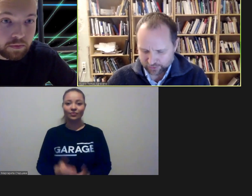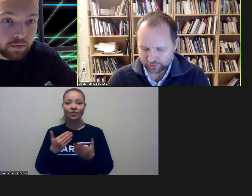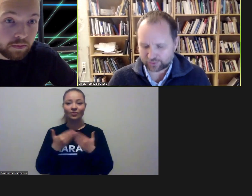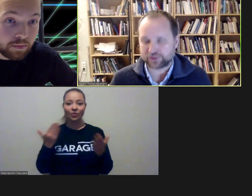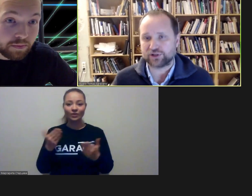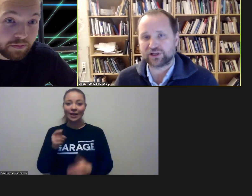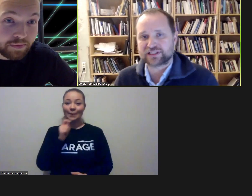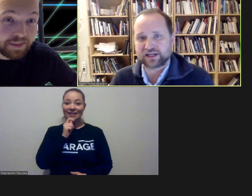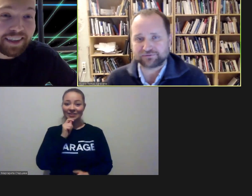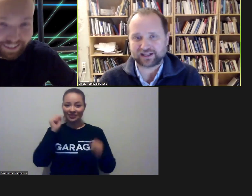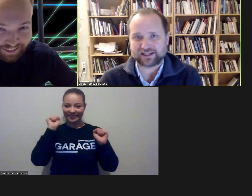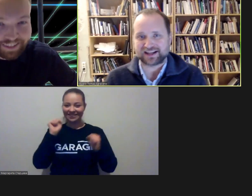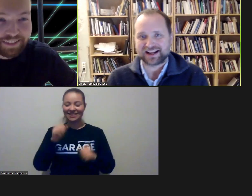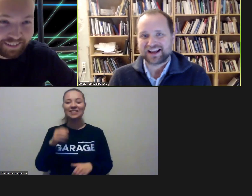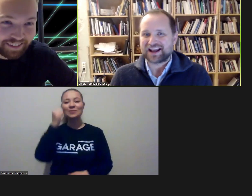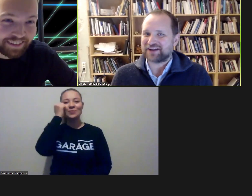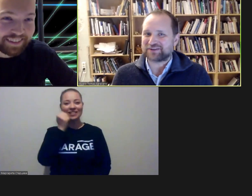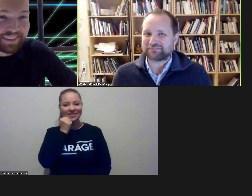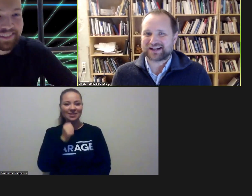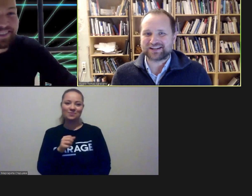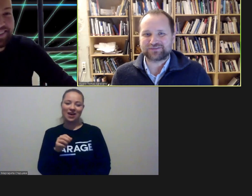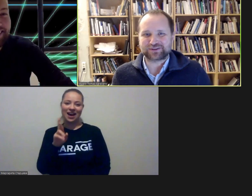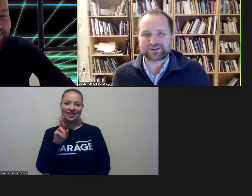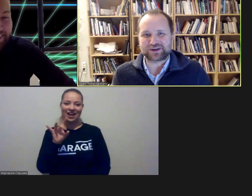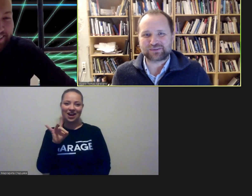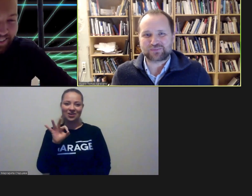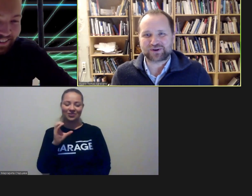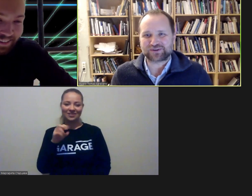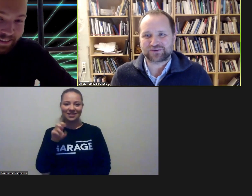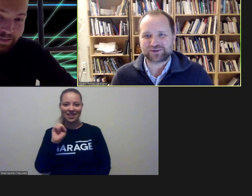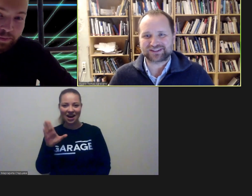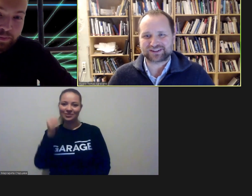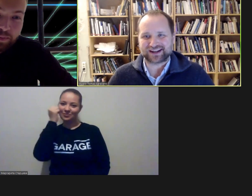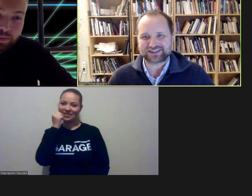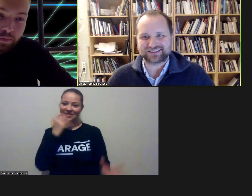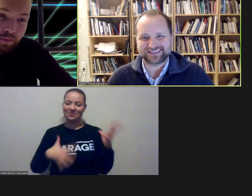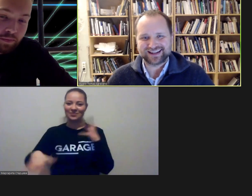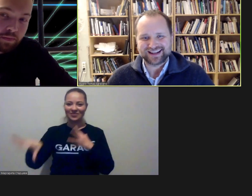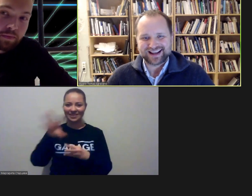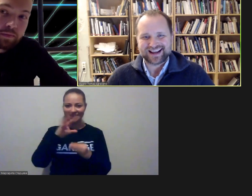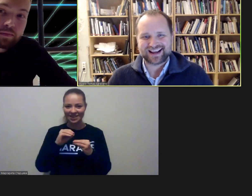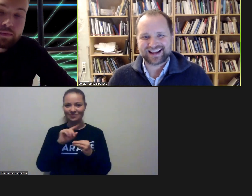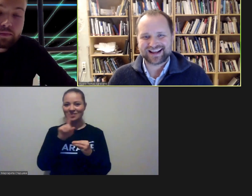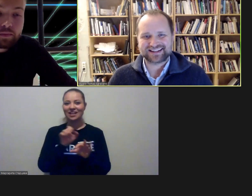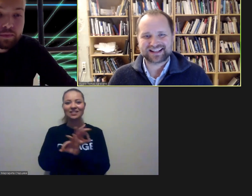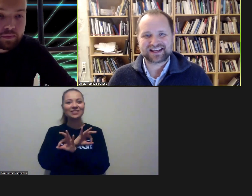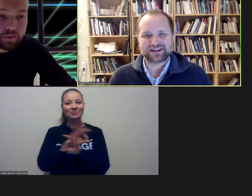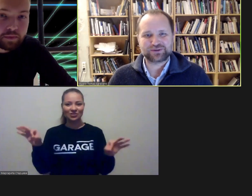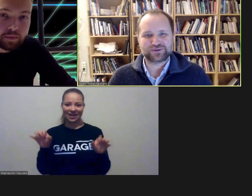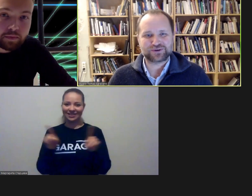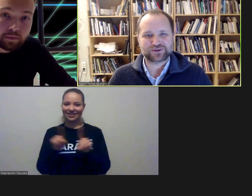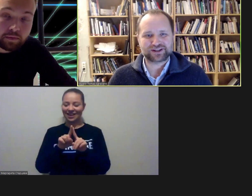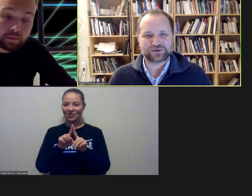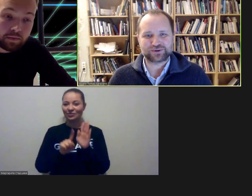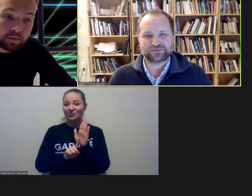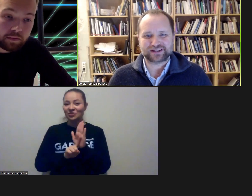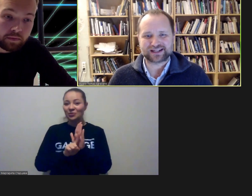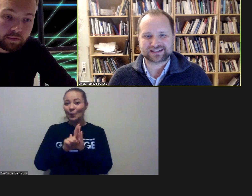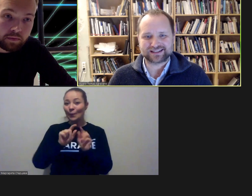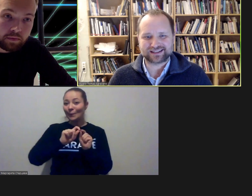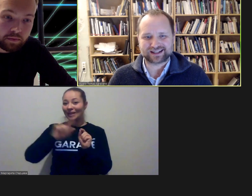Thank you, Iaroslav, and everybody for the wonderful introduction. And thank you for the